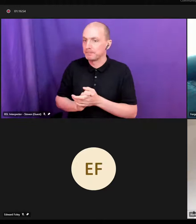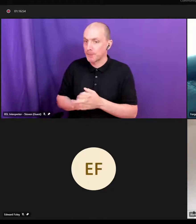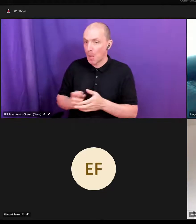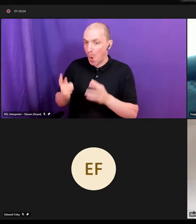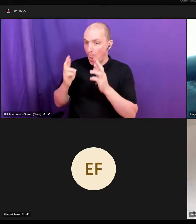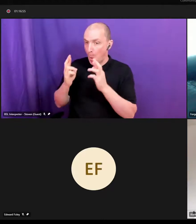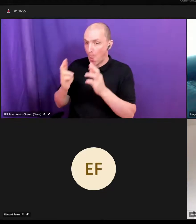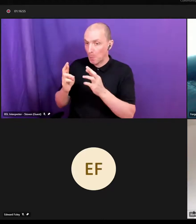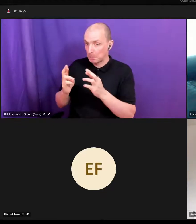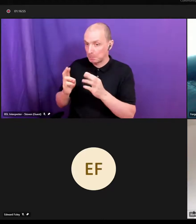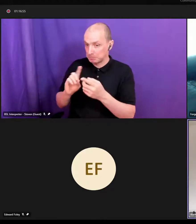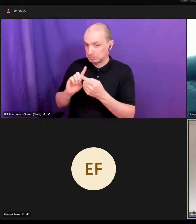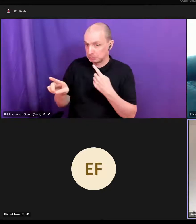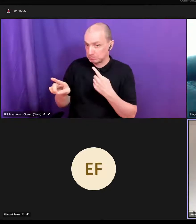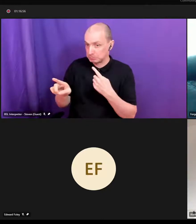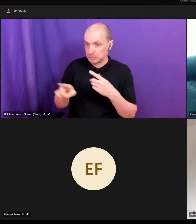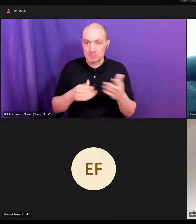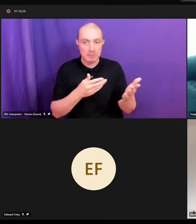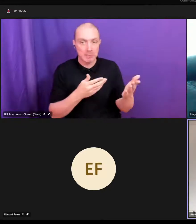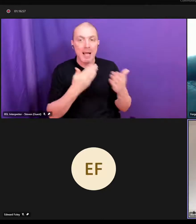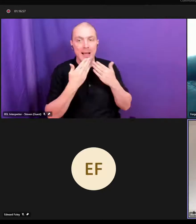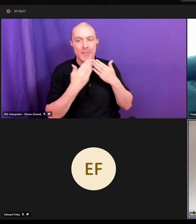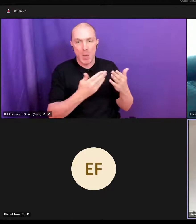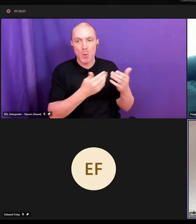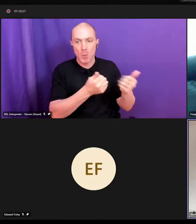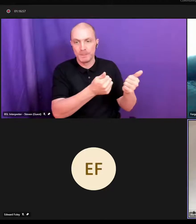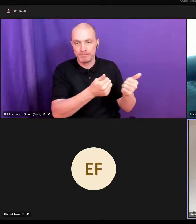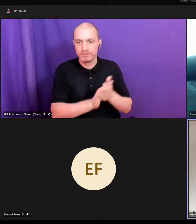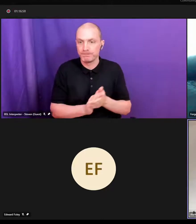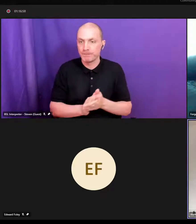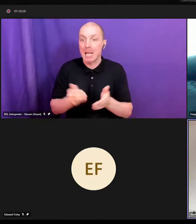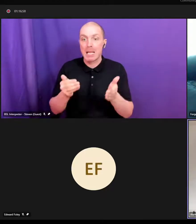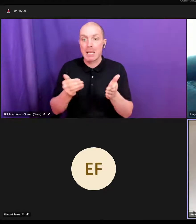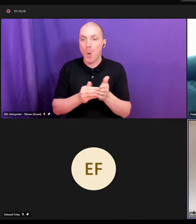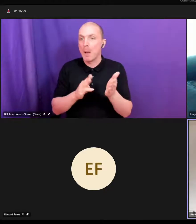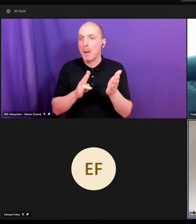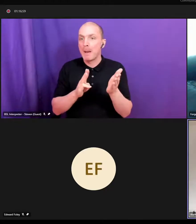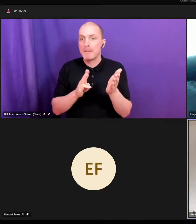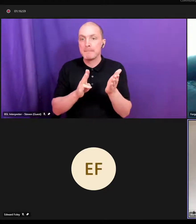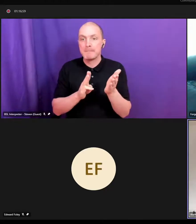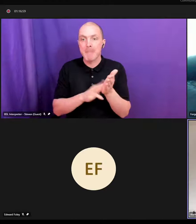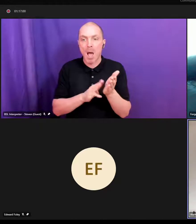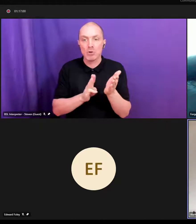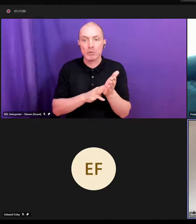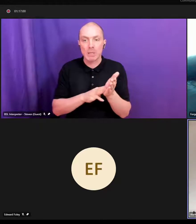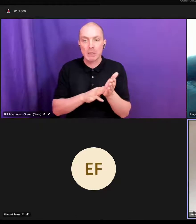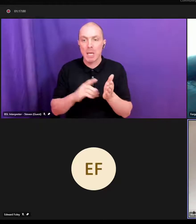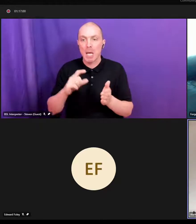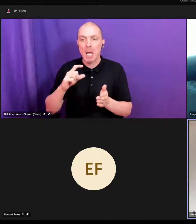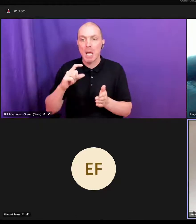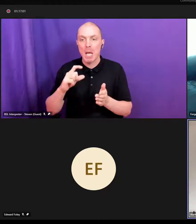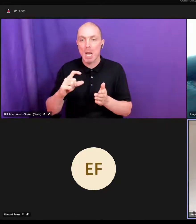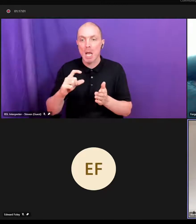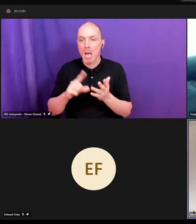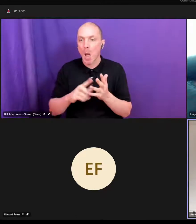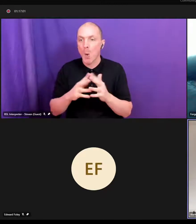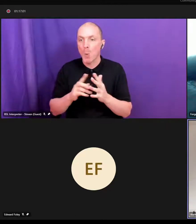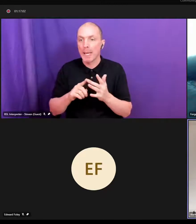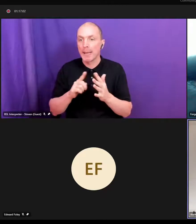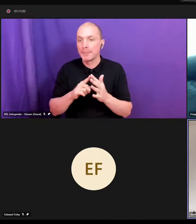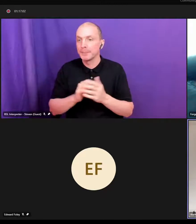Thank you for that. Okay. Margaret Cowie. Lynn, Thanks, you've Chair. your hand up.